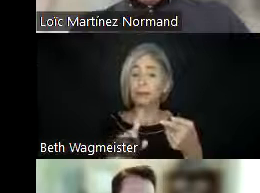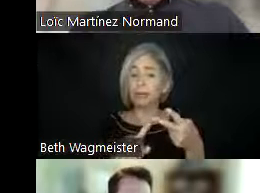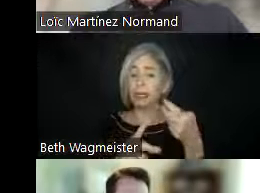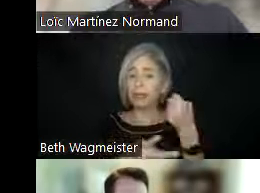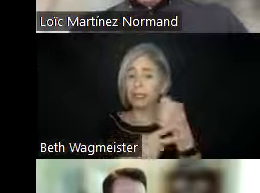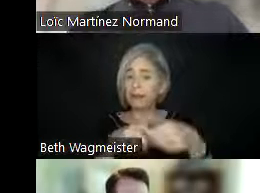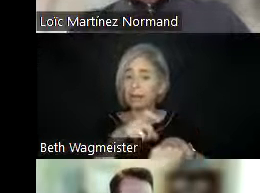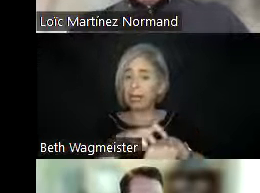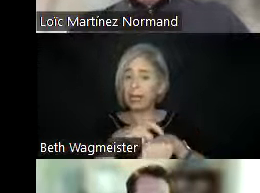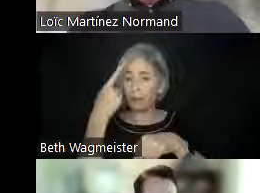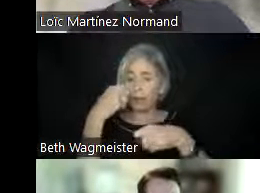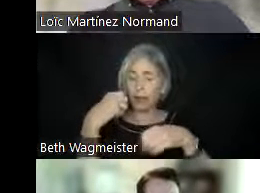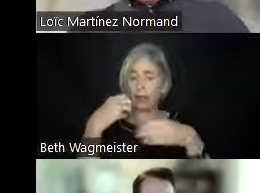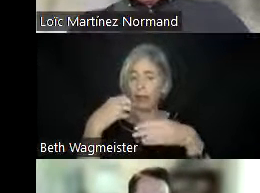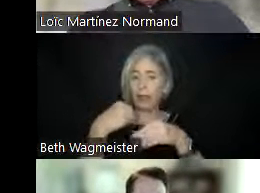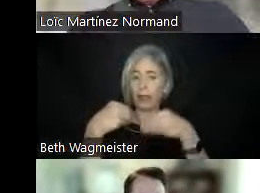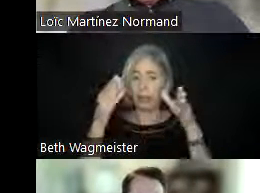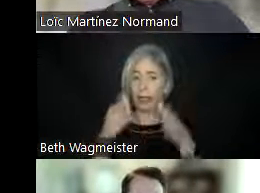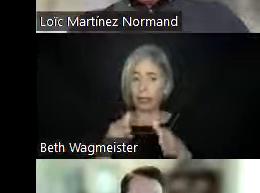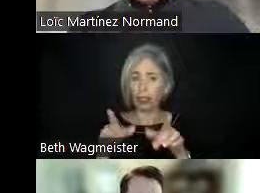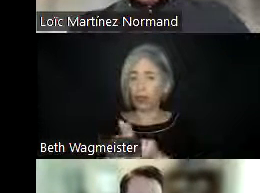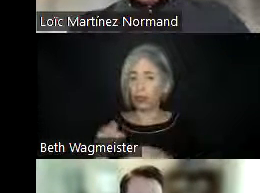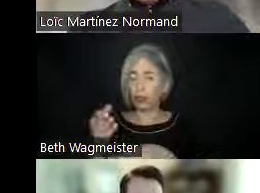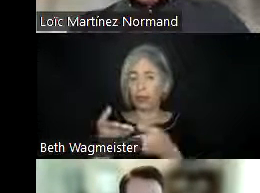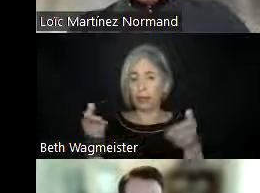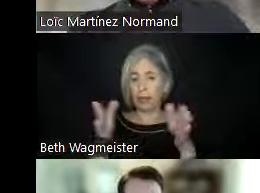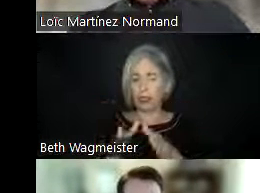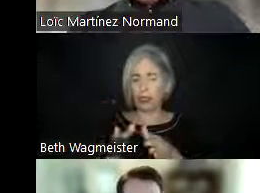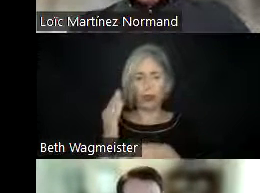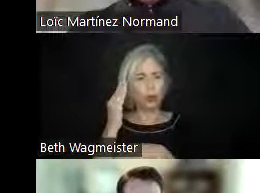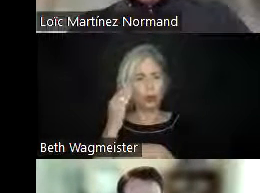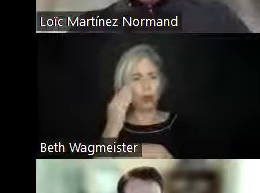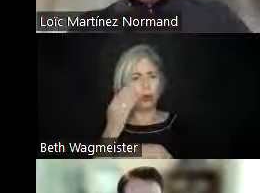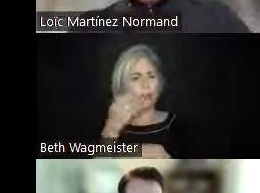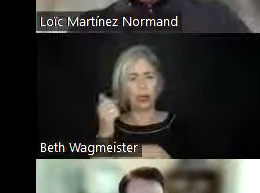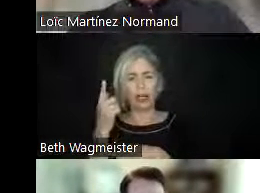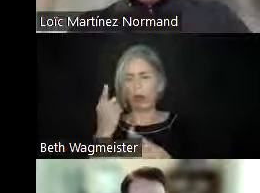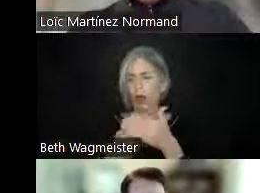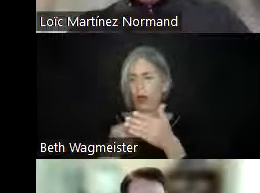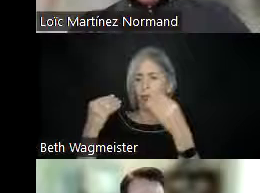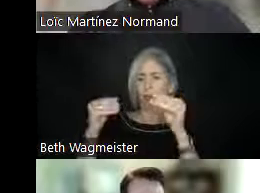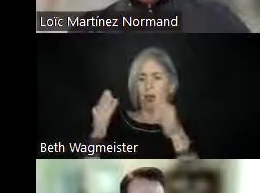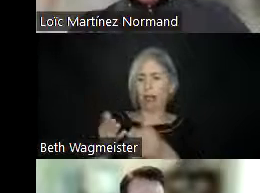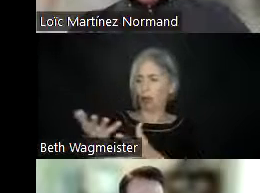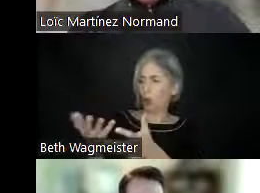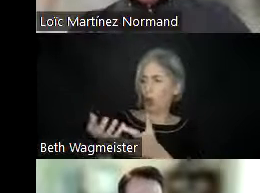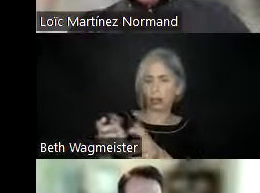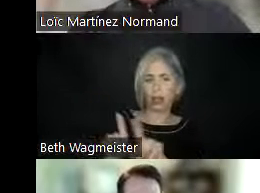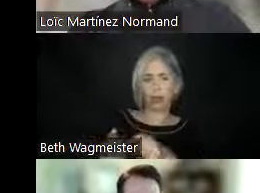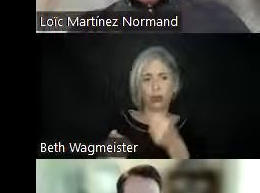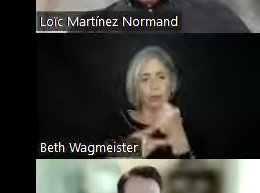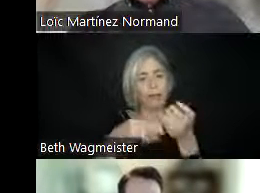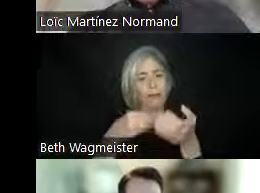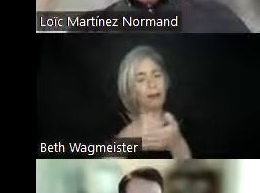for the buyer and also for the supplier, who knows better what the buyer wants. And it also saves money, because